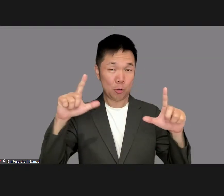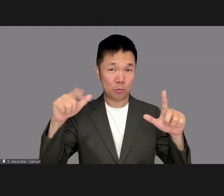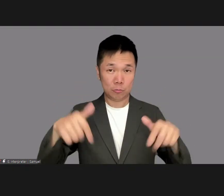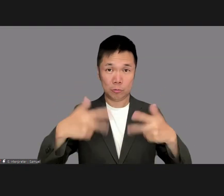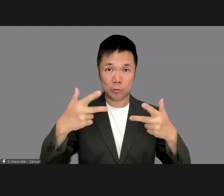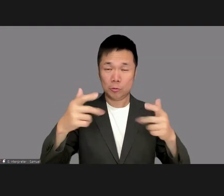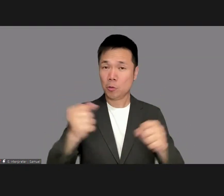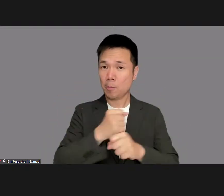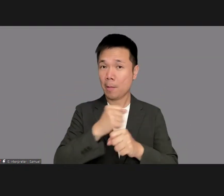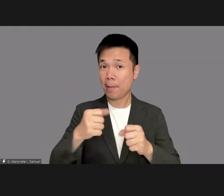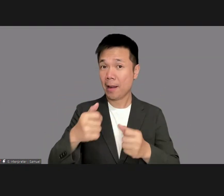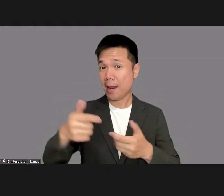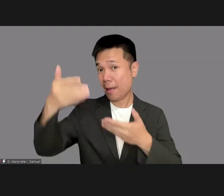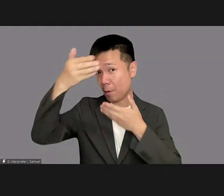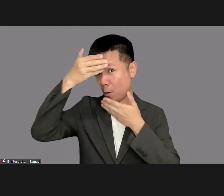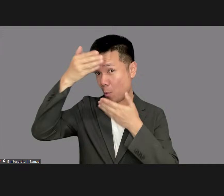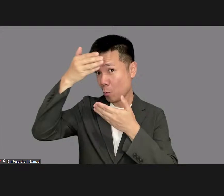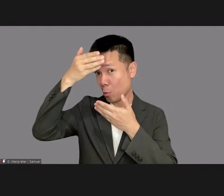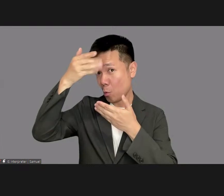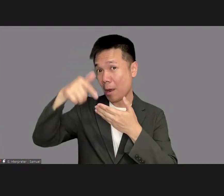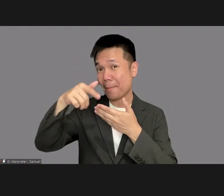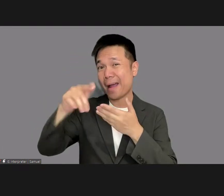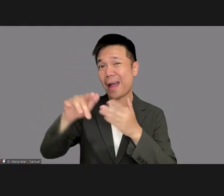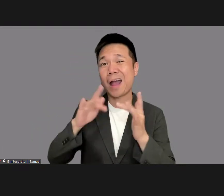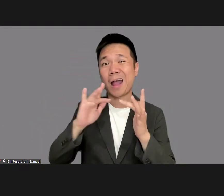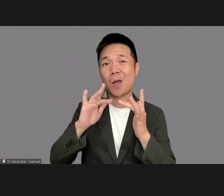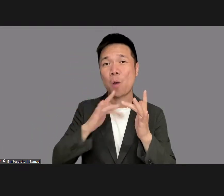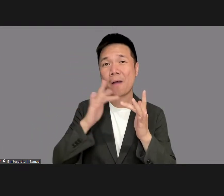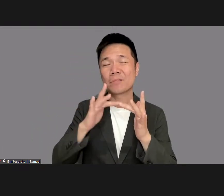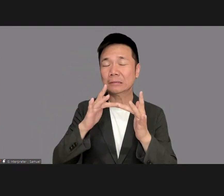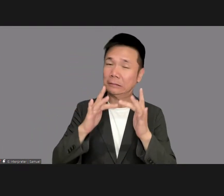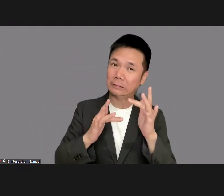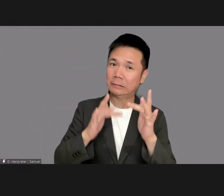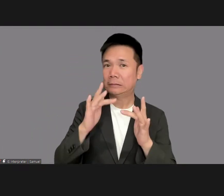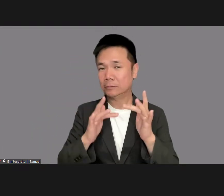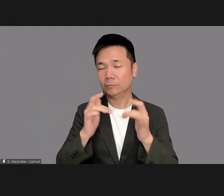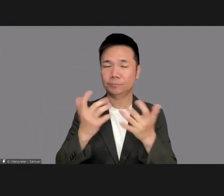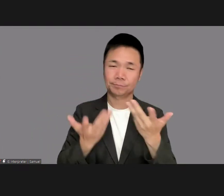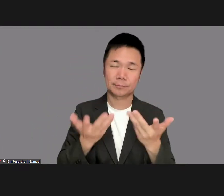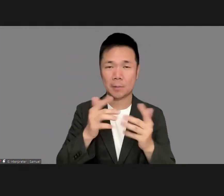Morocco and my Wi-Fi is not the most sure.